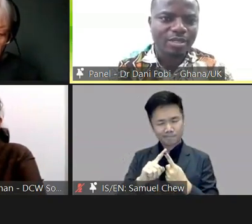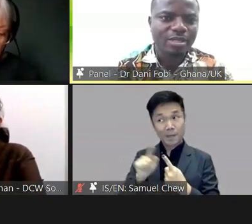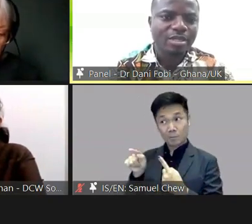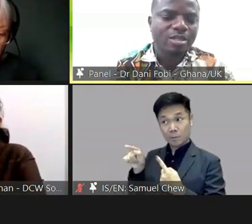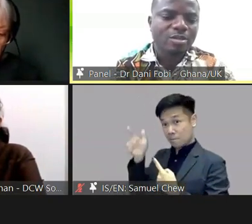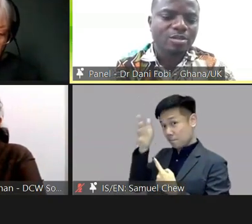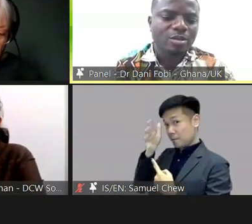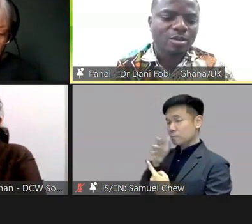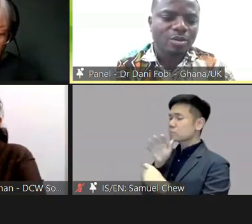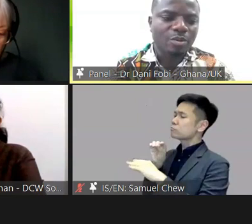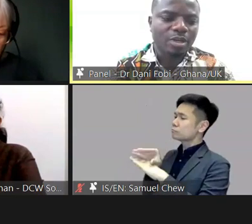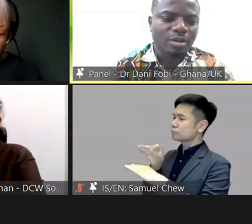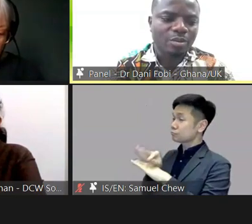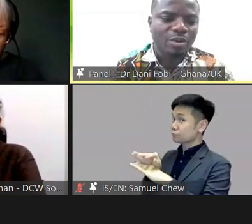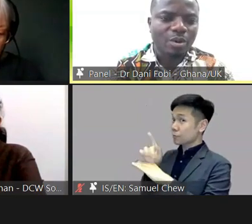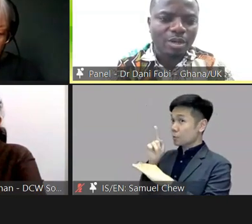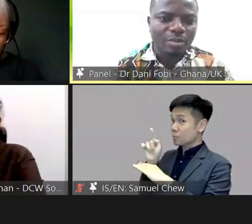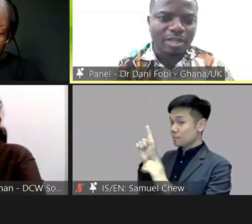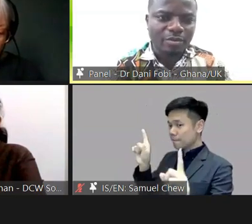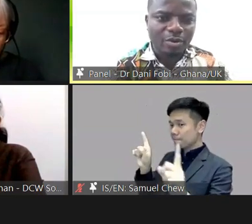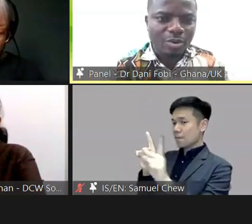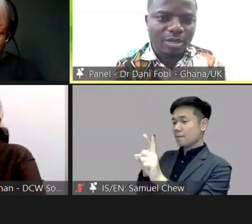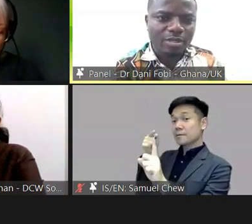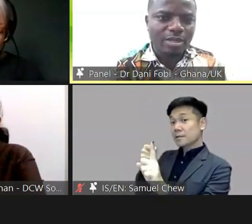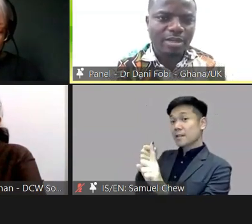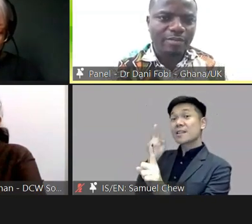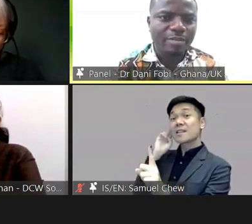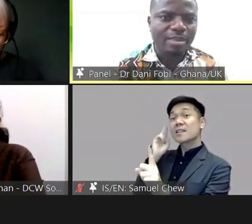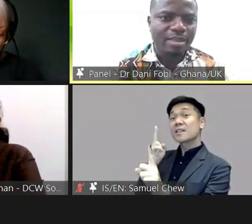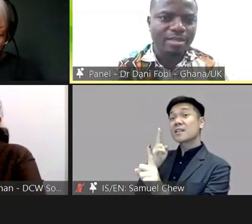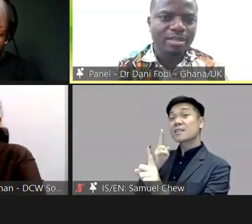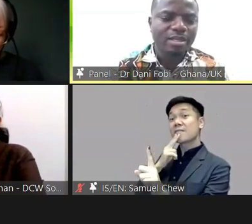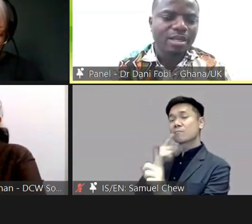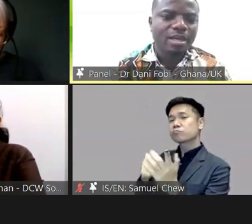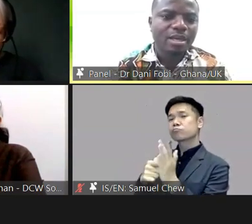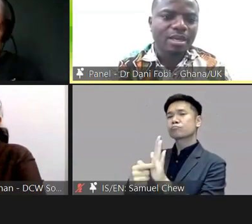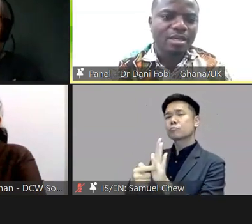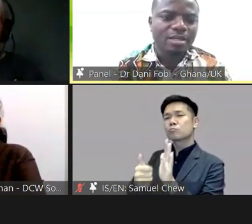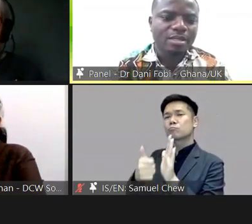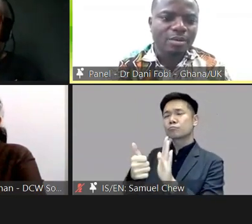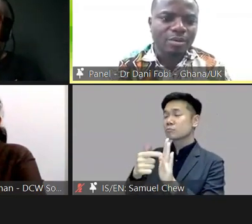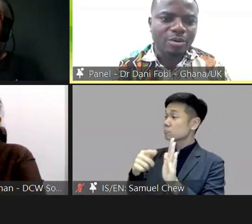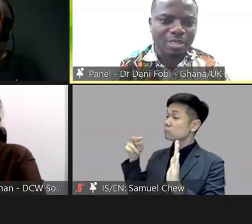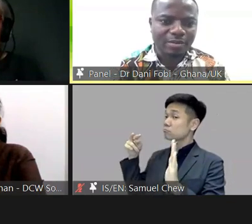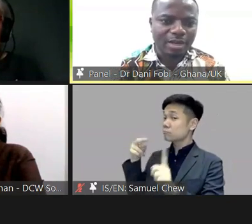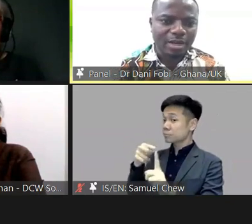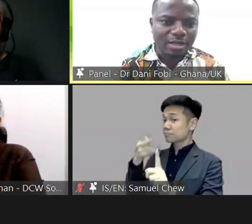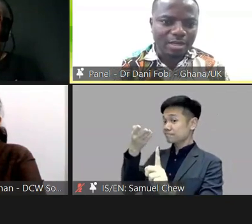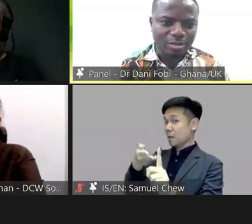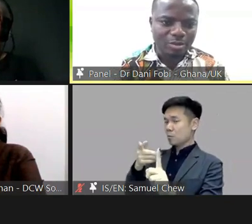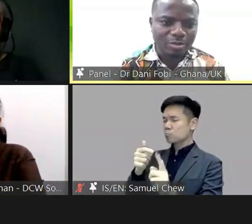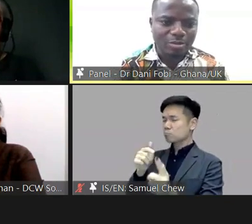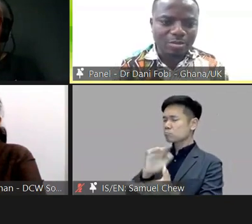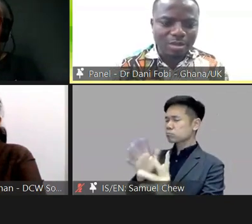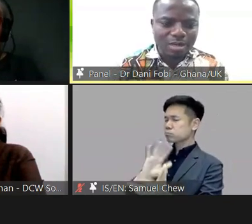field. So we call them deaf role models and deaf mentors. And their role specifically